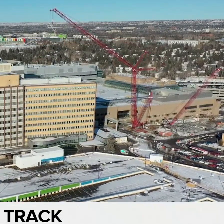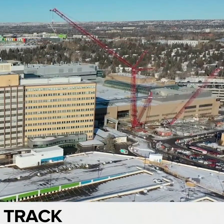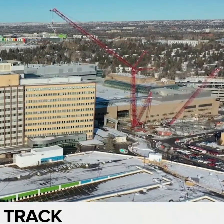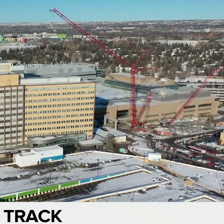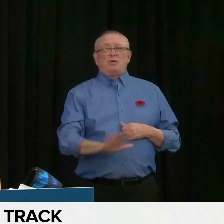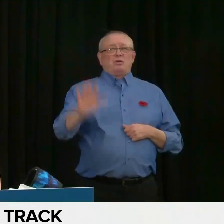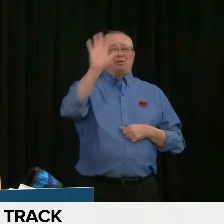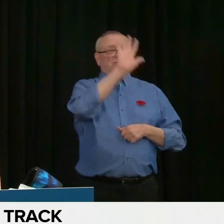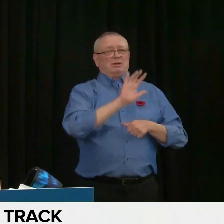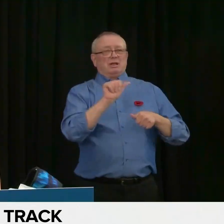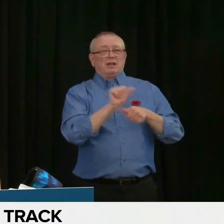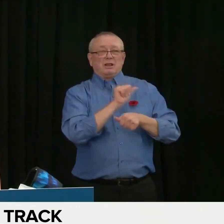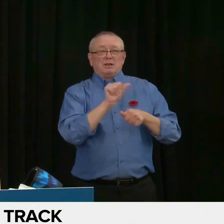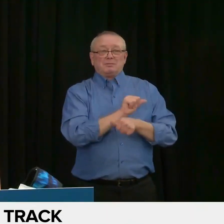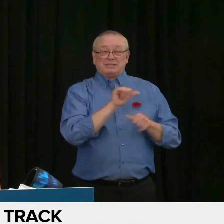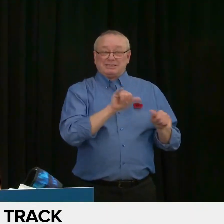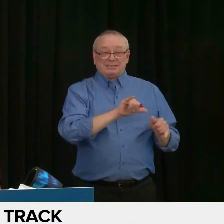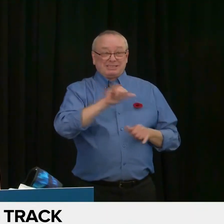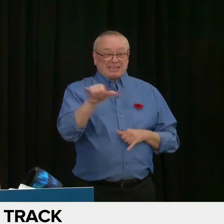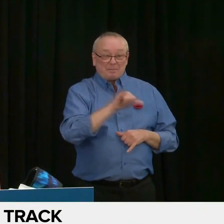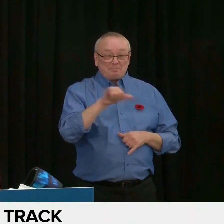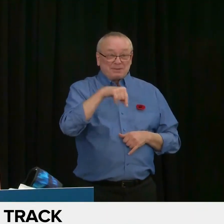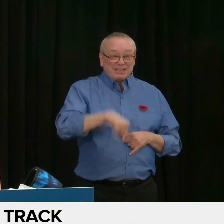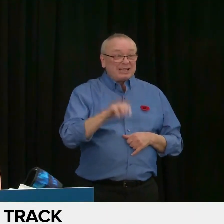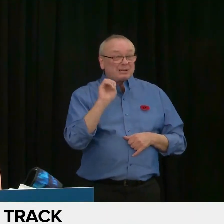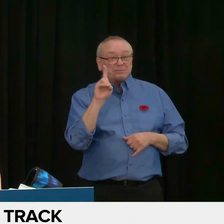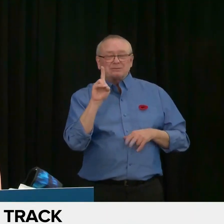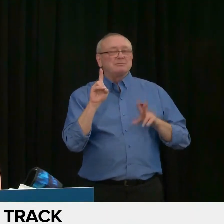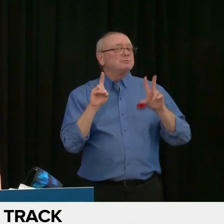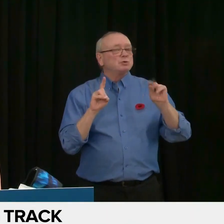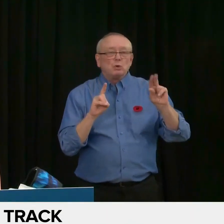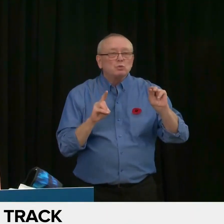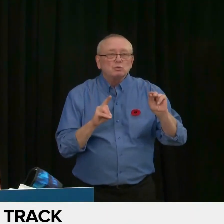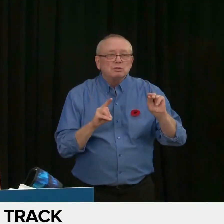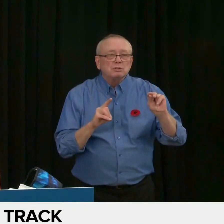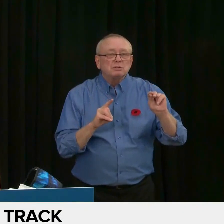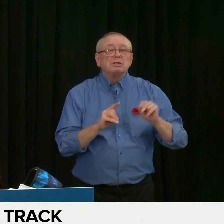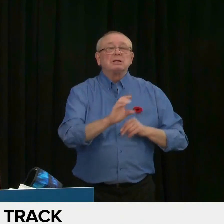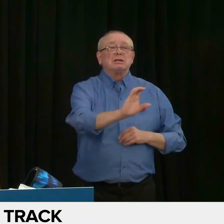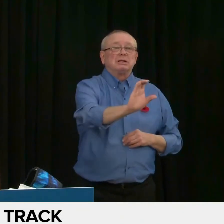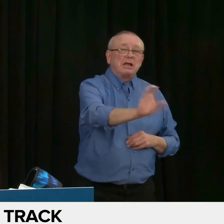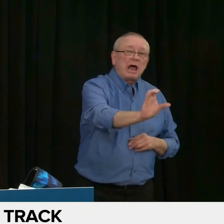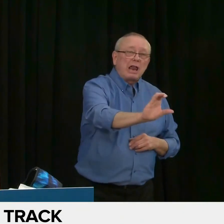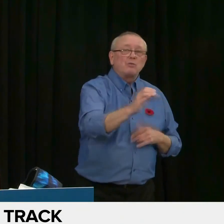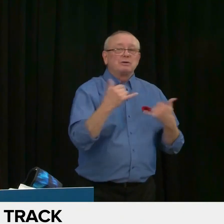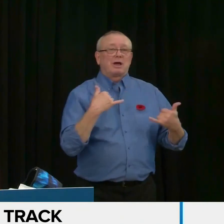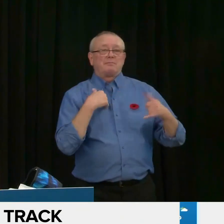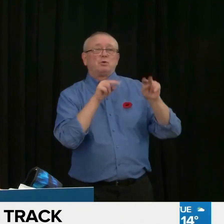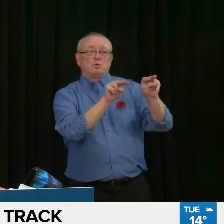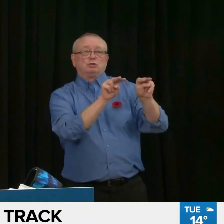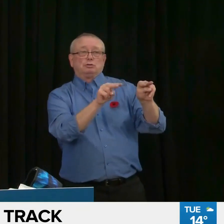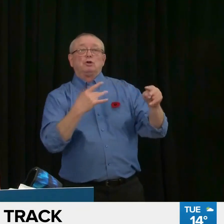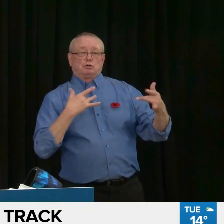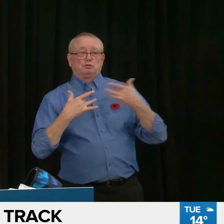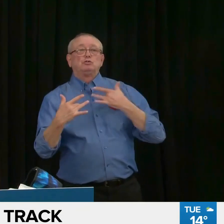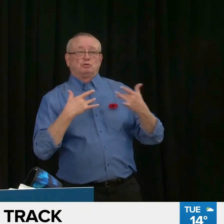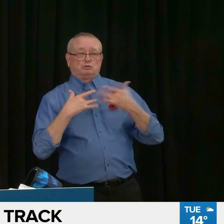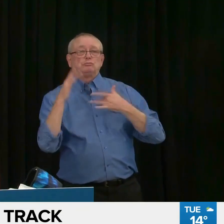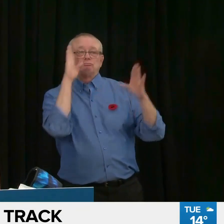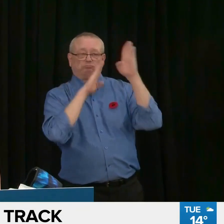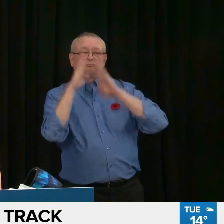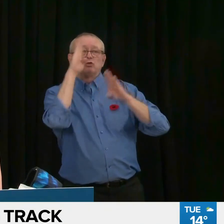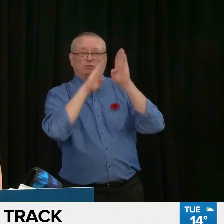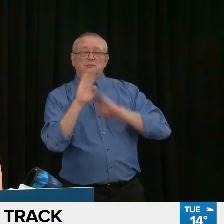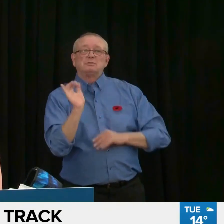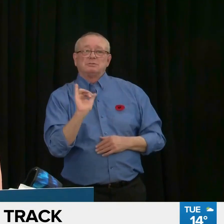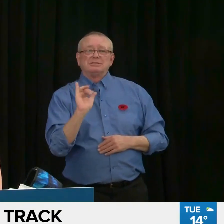behind. I am extremely concerned about the trends in Calgary because, as I've said before, Calgary has seemed to be about 2 weeks behind